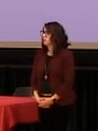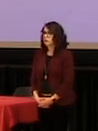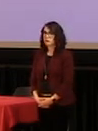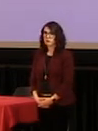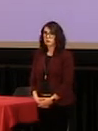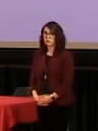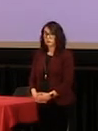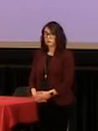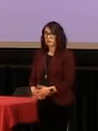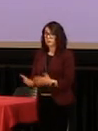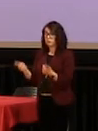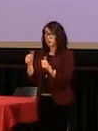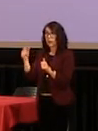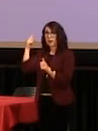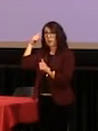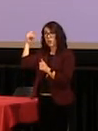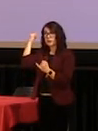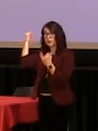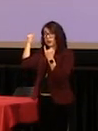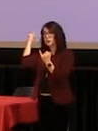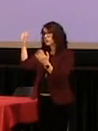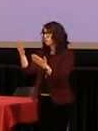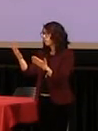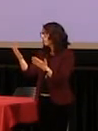Any thoughts?